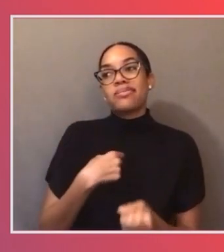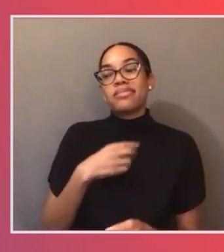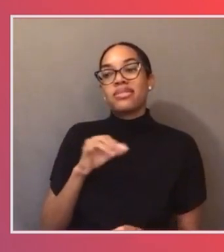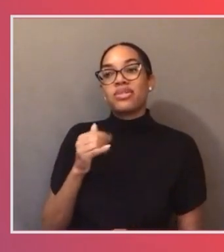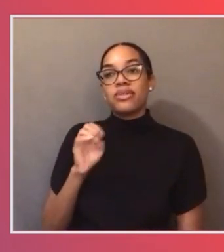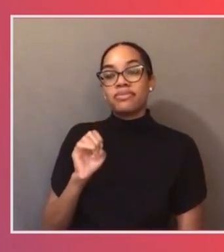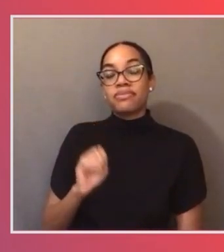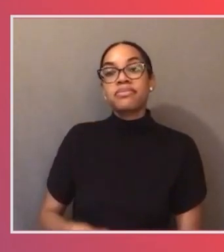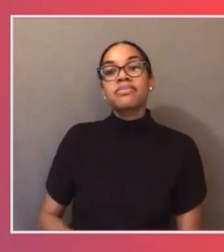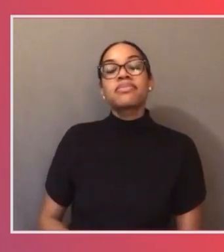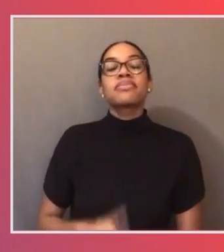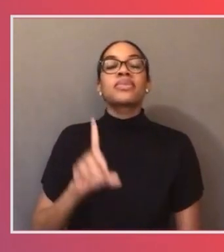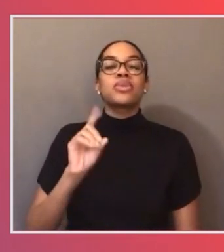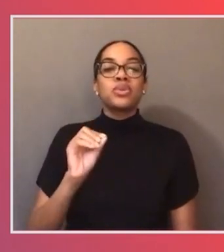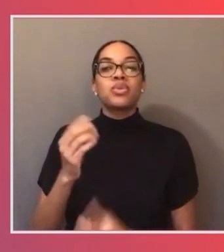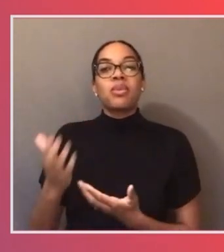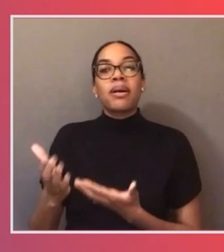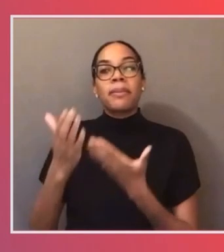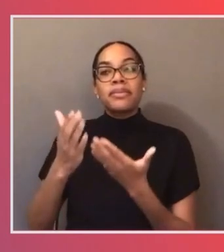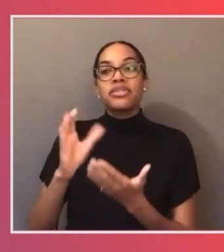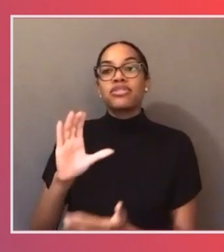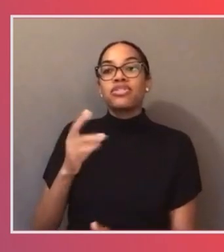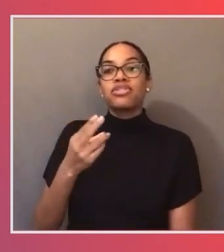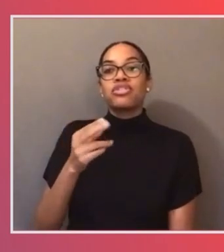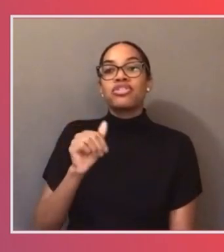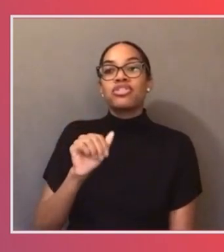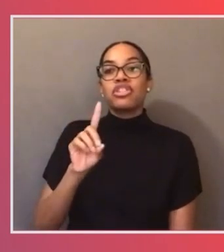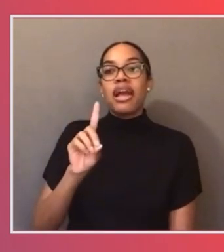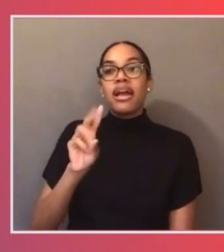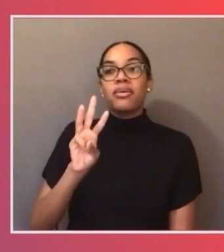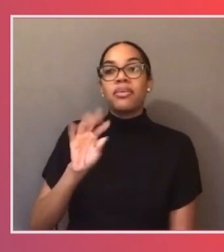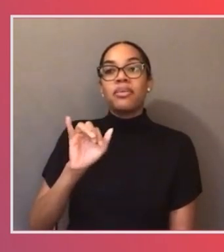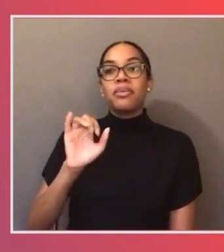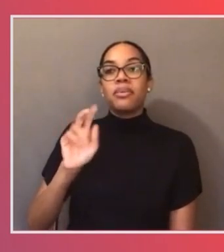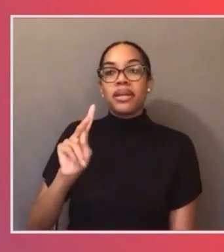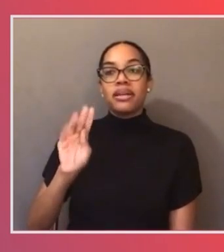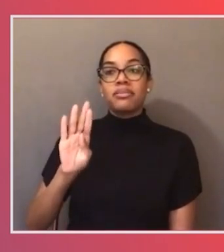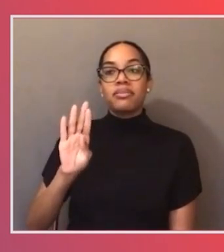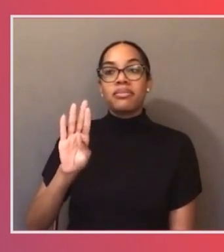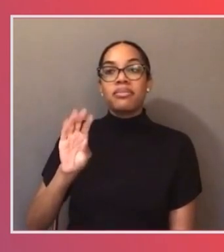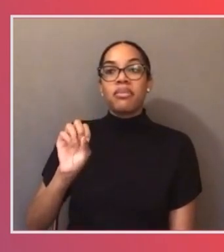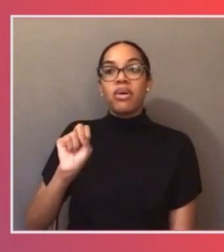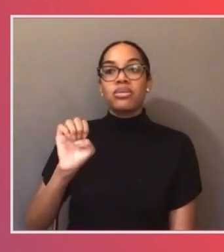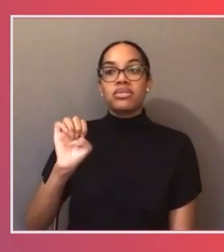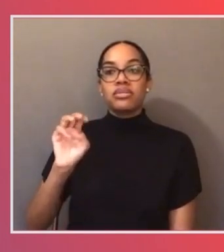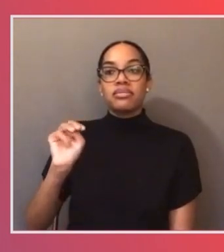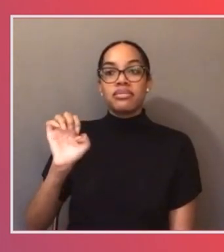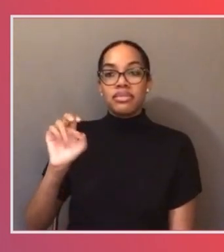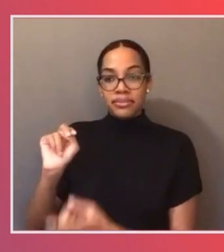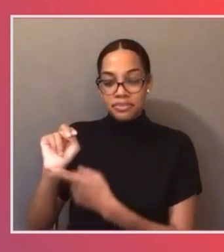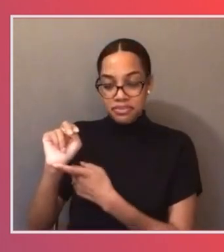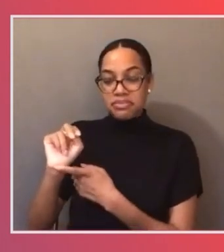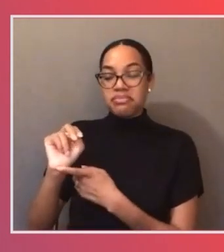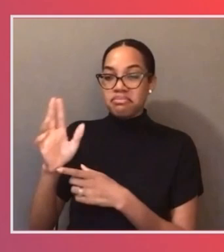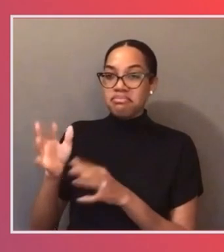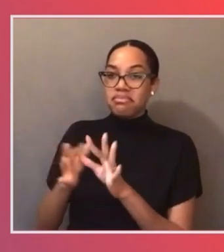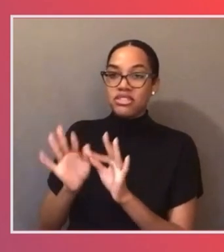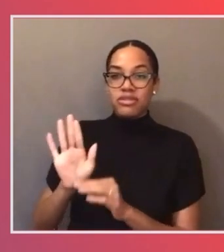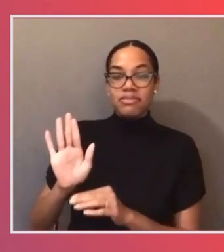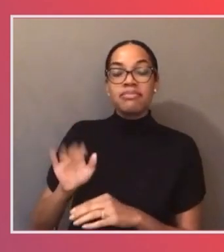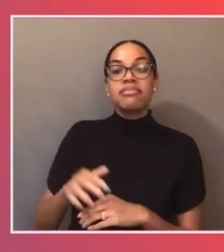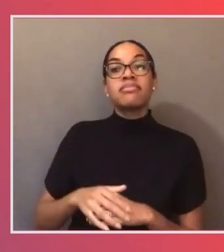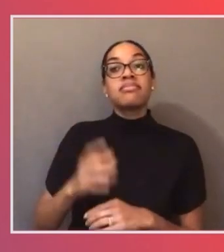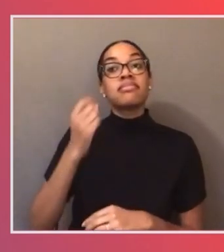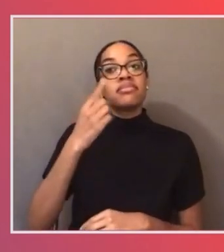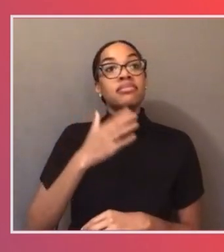actually, where I am now, the studio for my DC headquarters, if you will, is at Howard University.